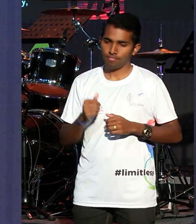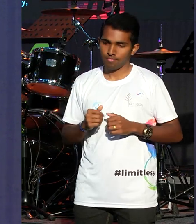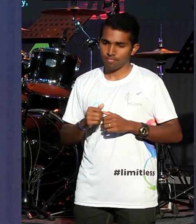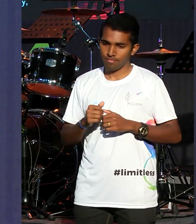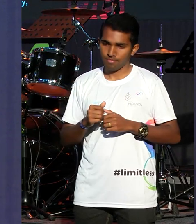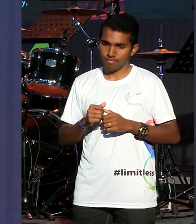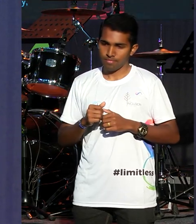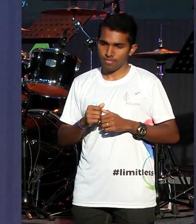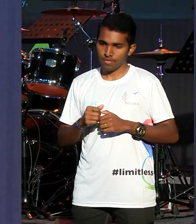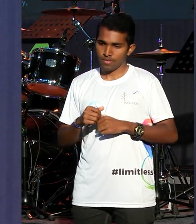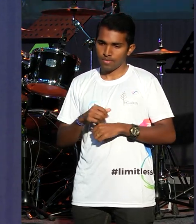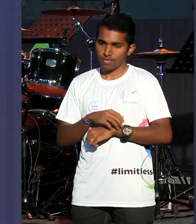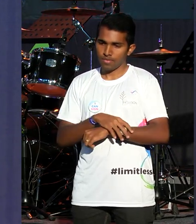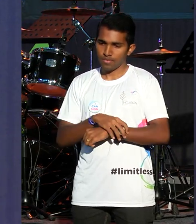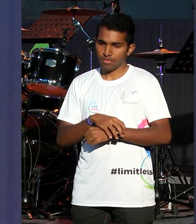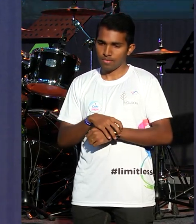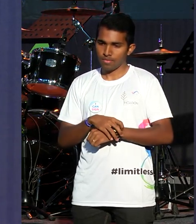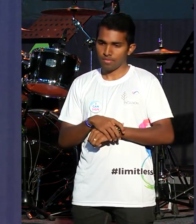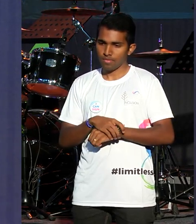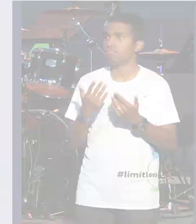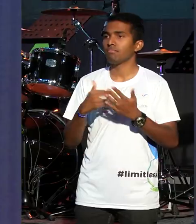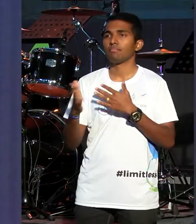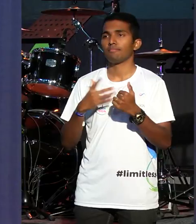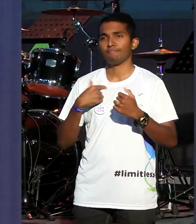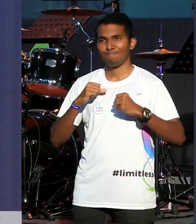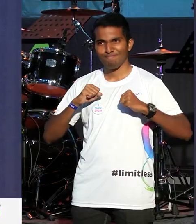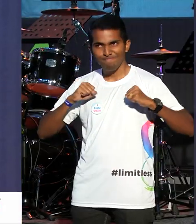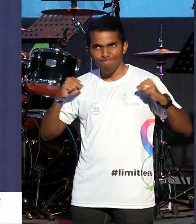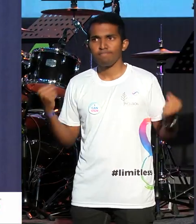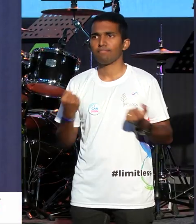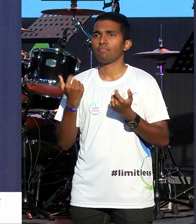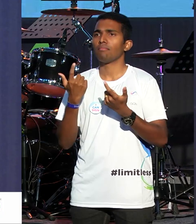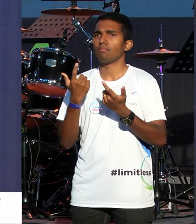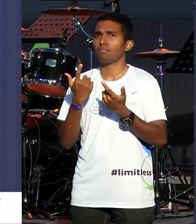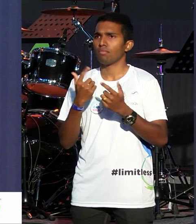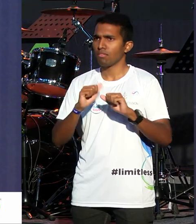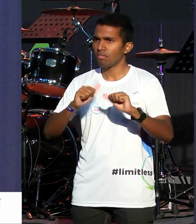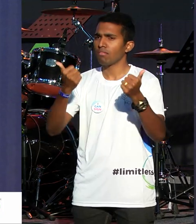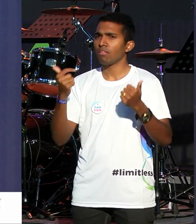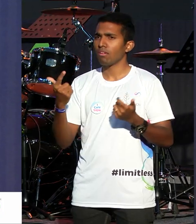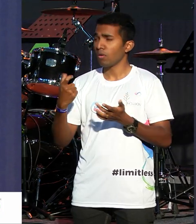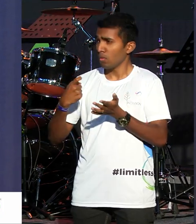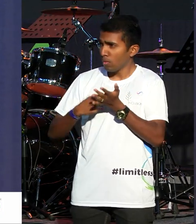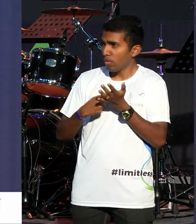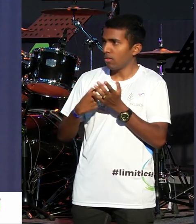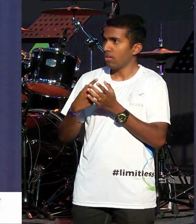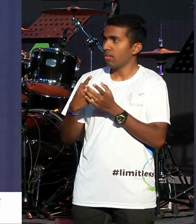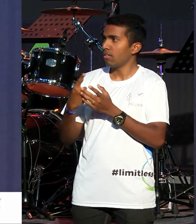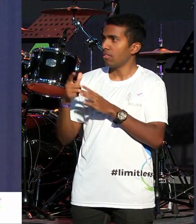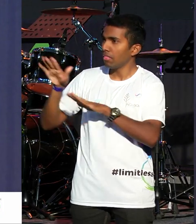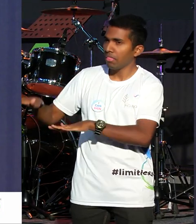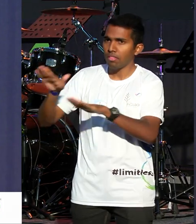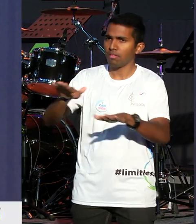Actually, my challenges are my celebrations. I'm a completely independent person. I do my all